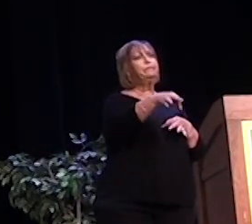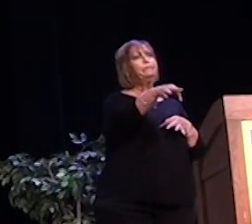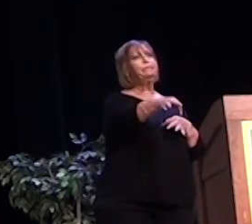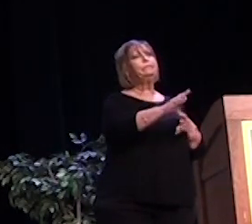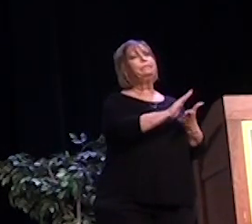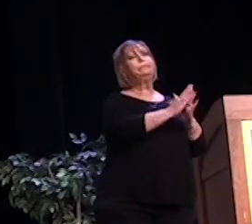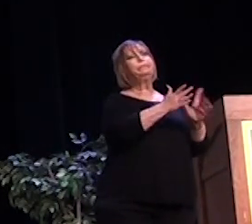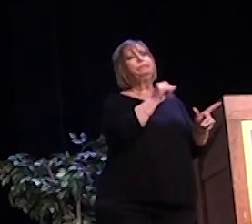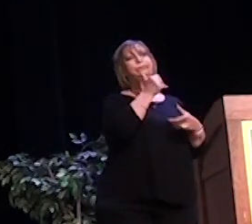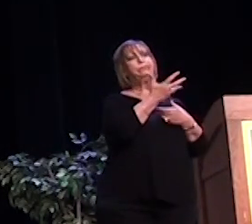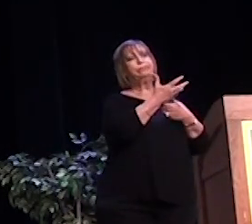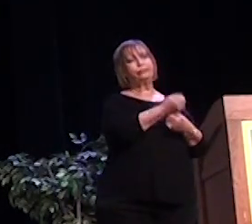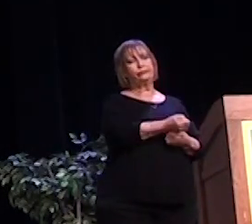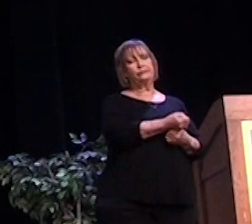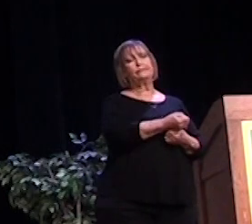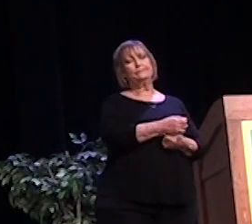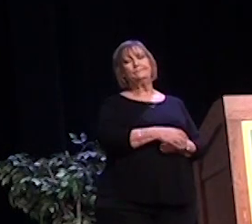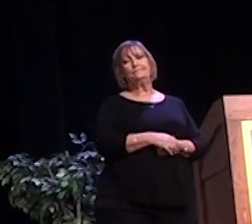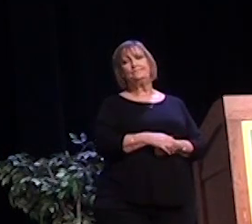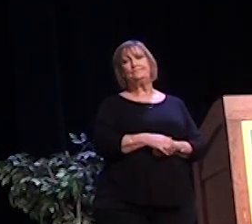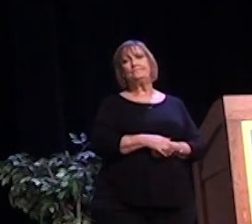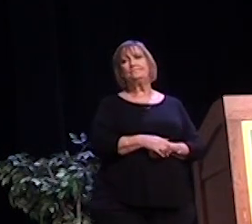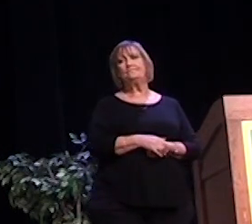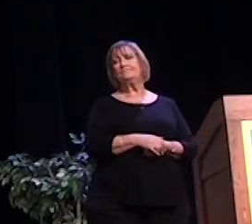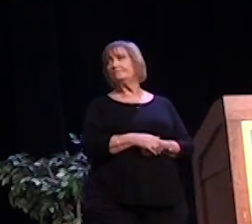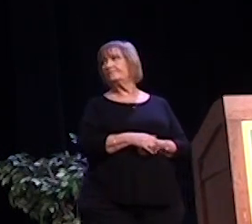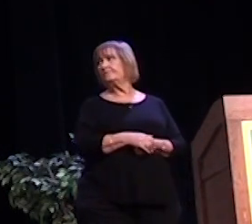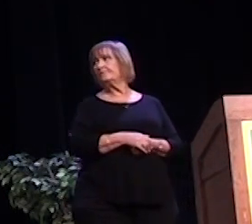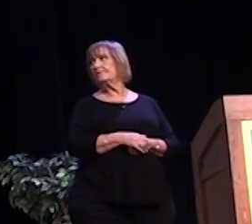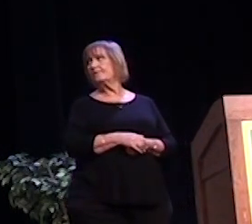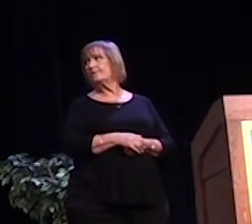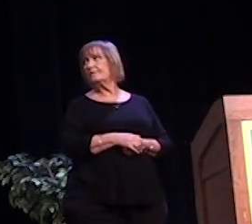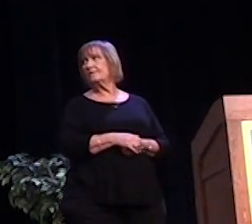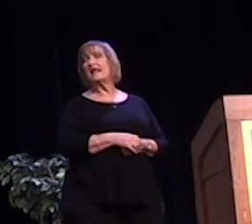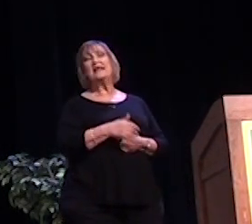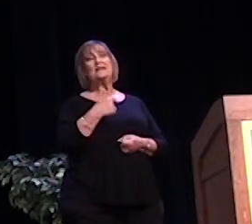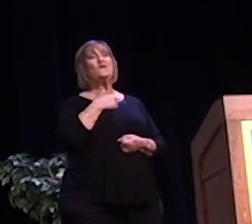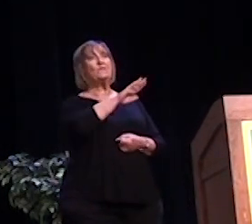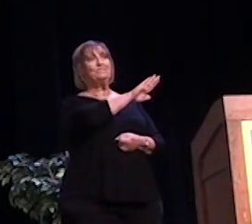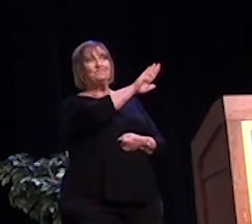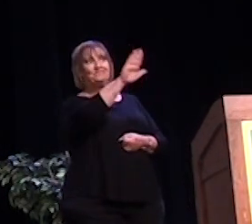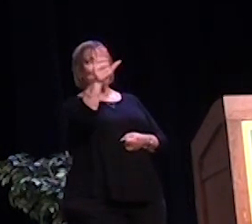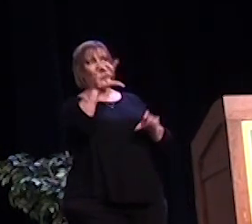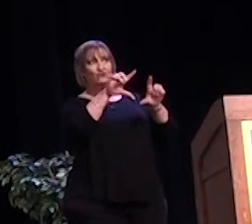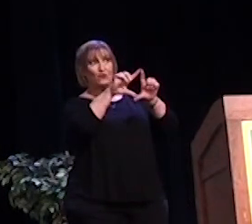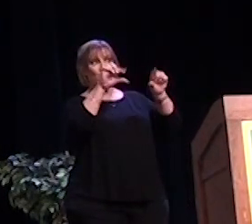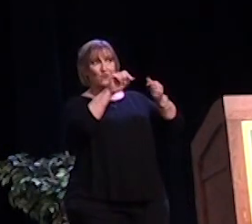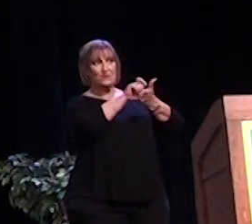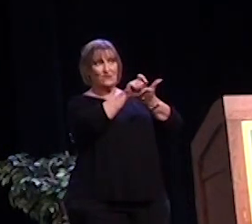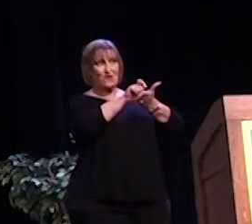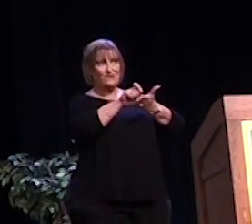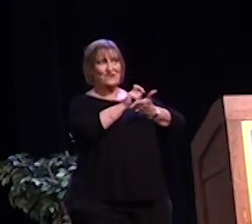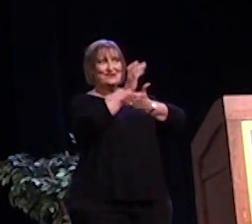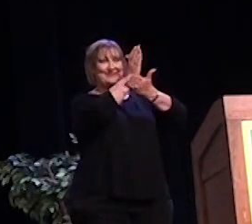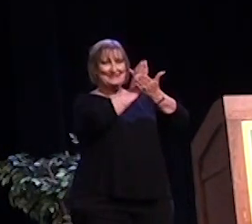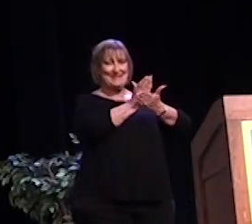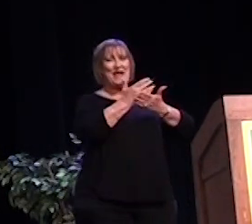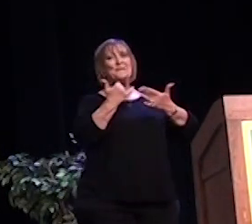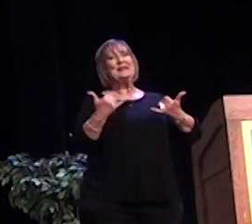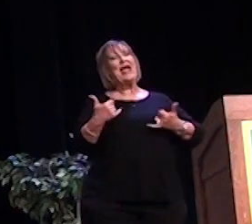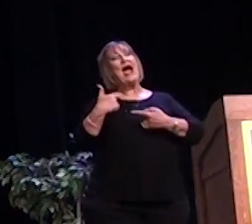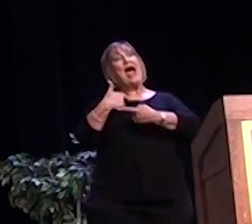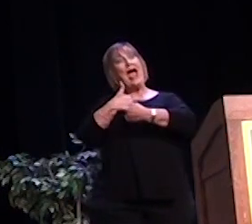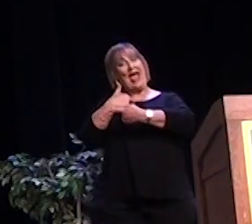very much. These are all really great questions from the audience. I'm going to transition back to a couple of questions that we have prepared for you all.